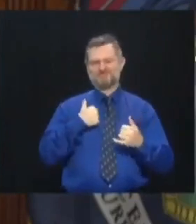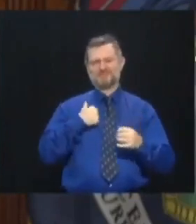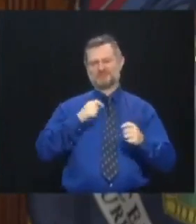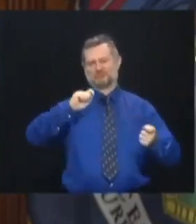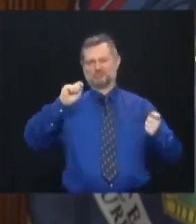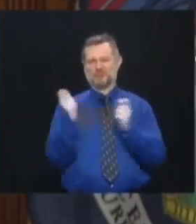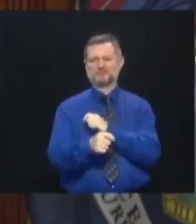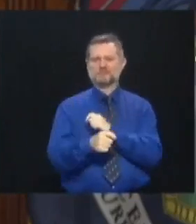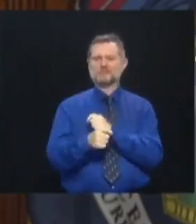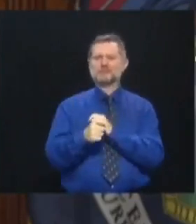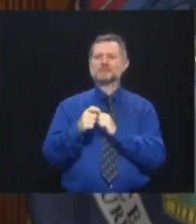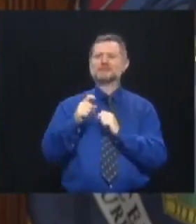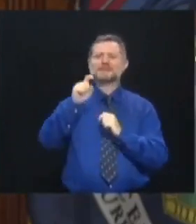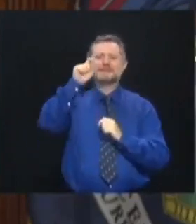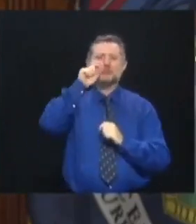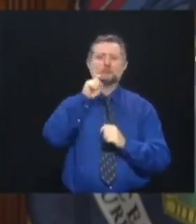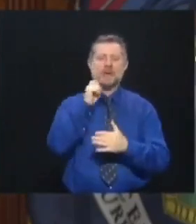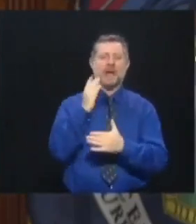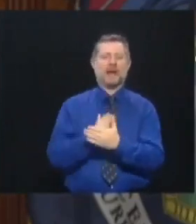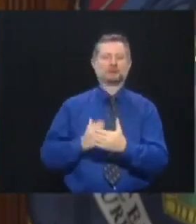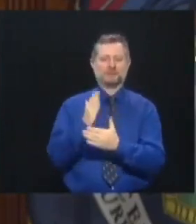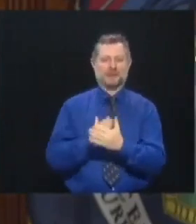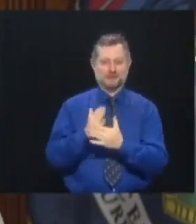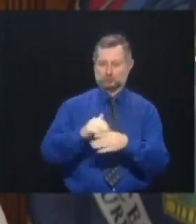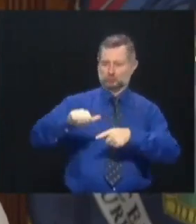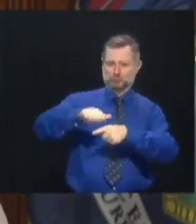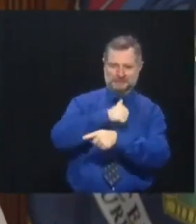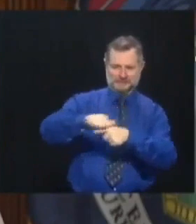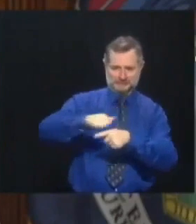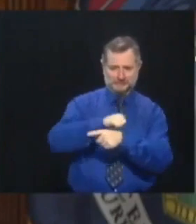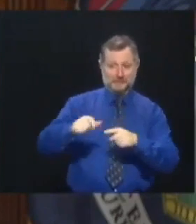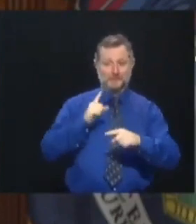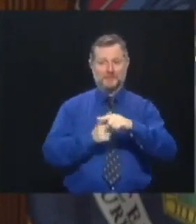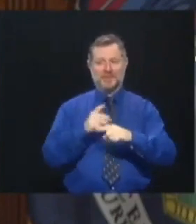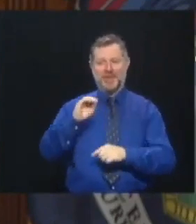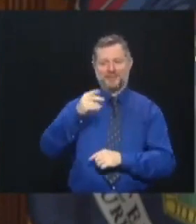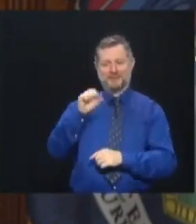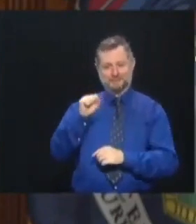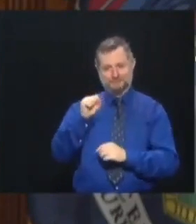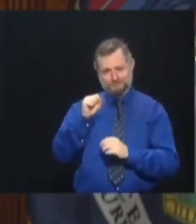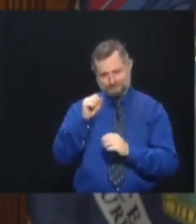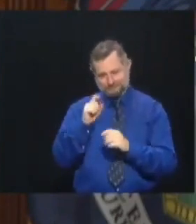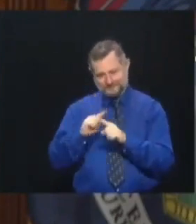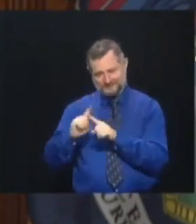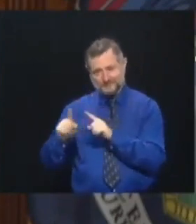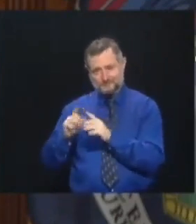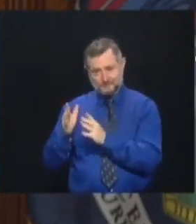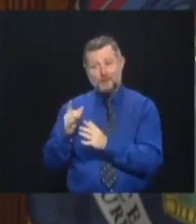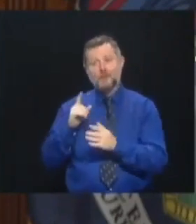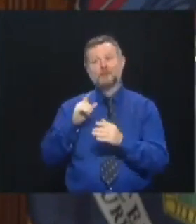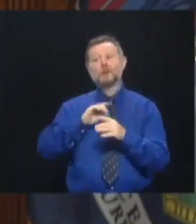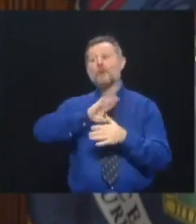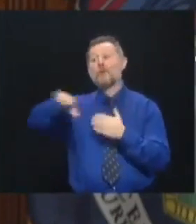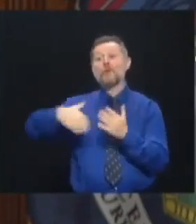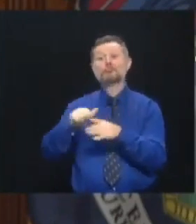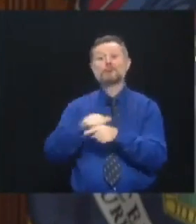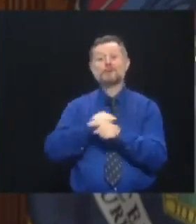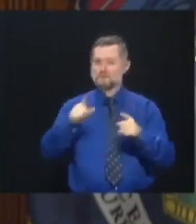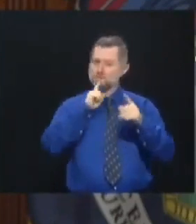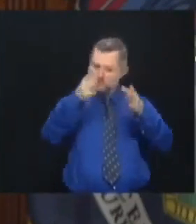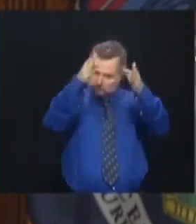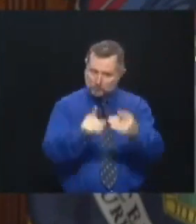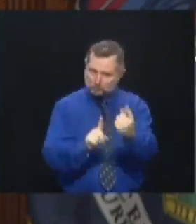sexual harassment and ethics, starting with requiring that all training be done live, instead of allowing people to click their